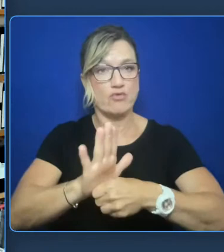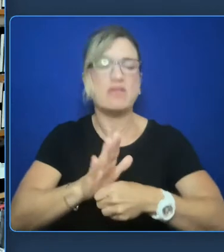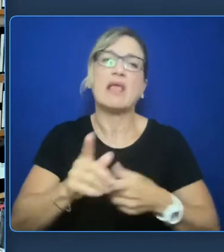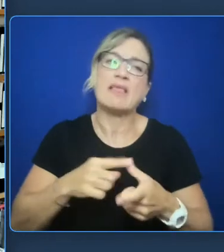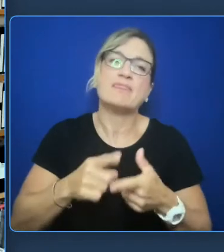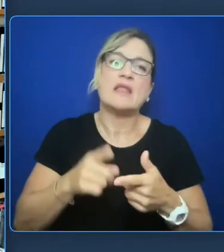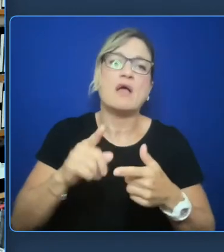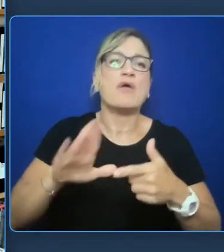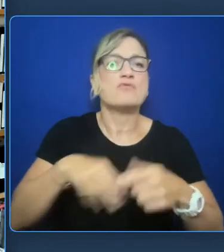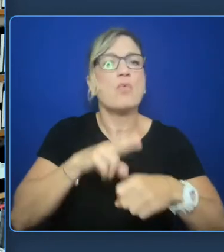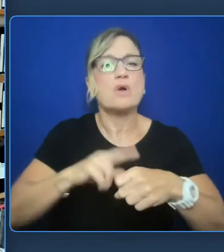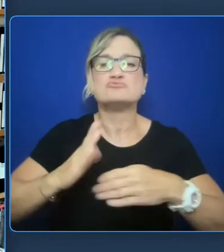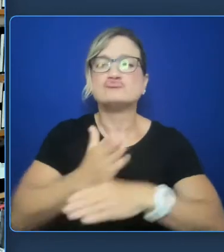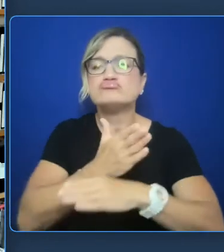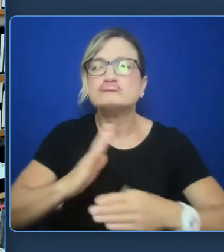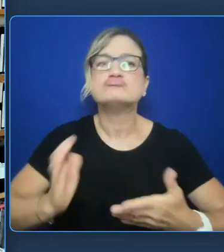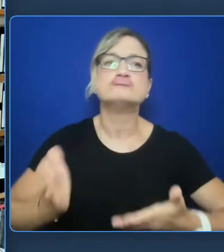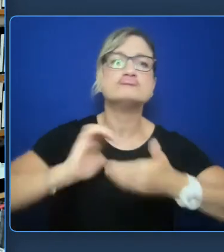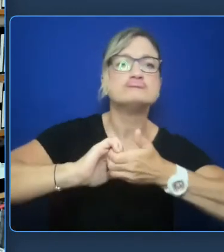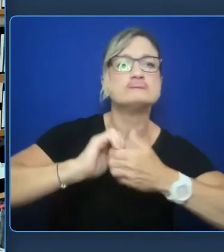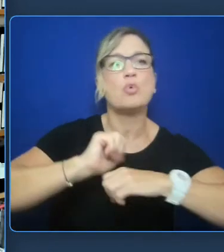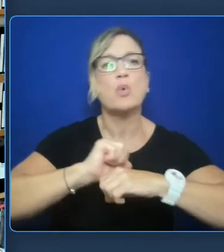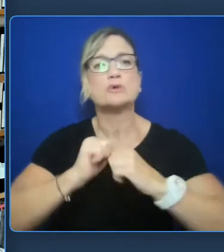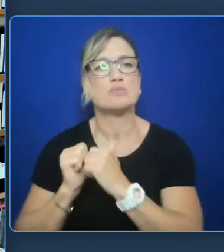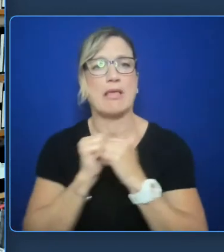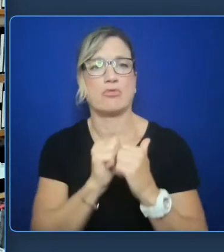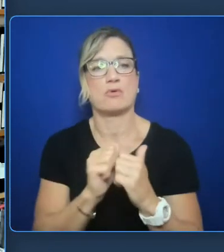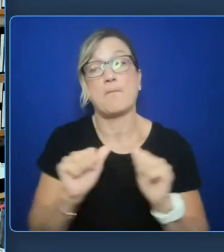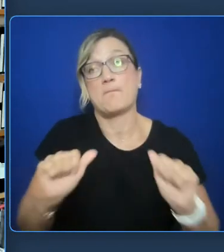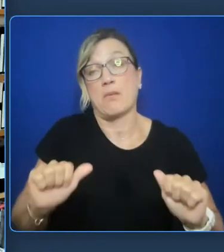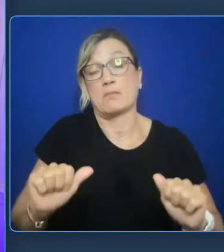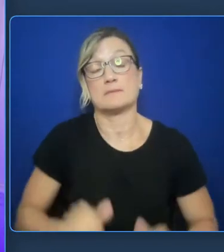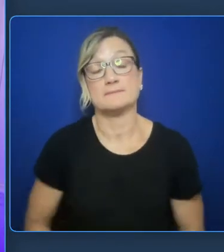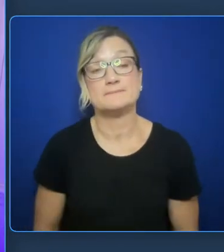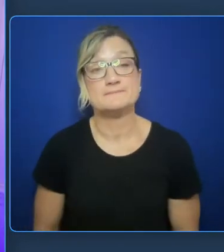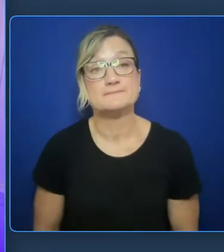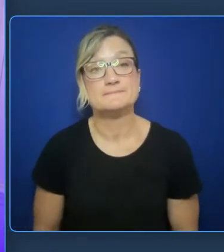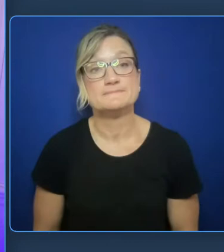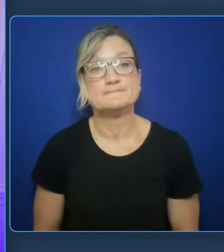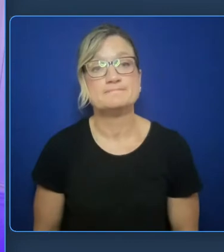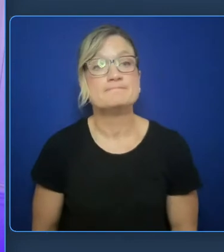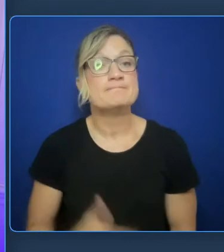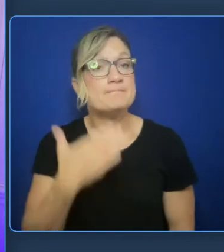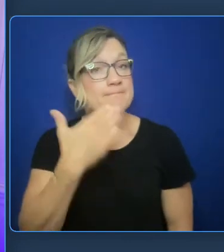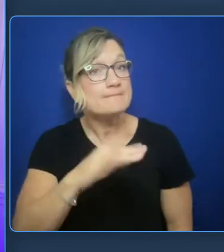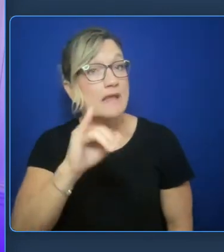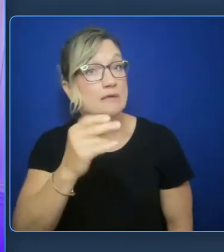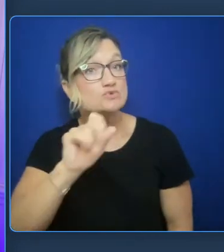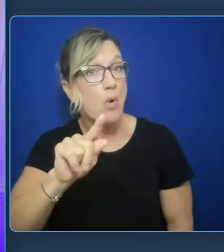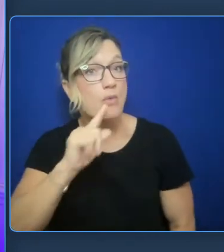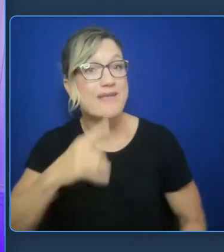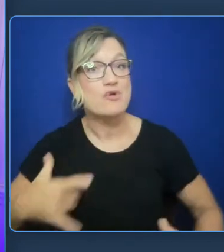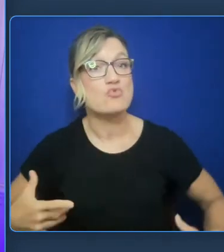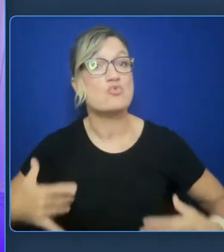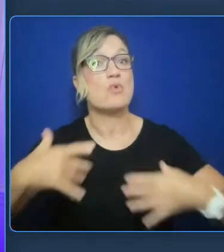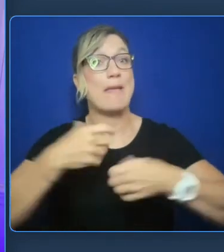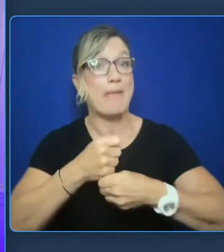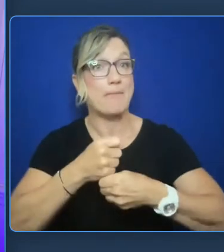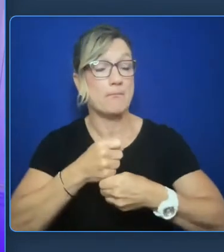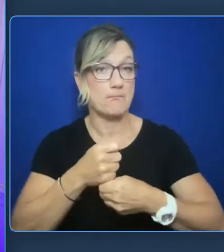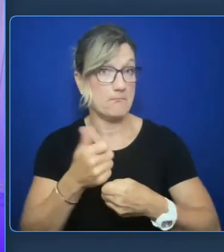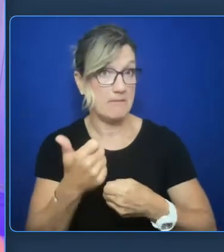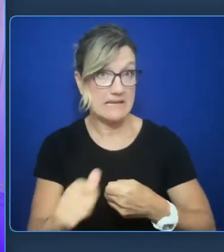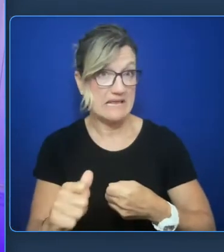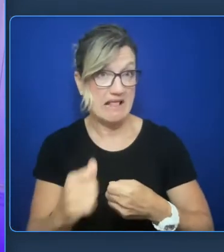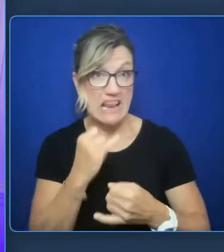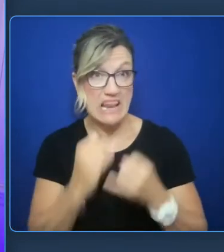real collaboration that's possible. Thanks, Joel. Anna, as we wrap up today,